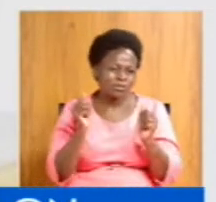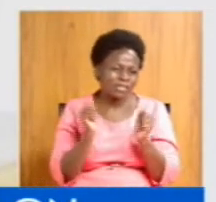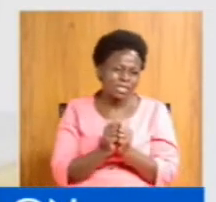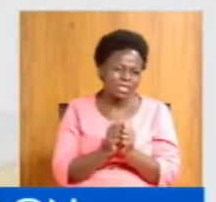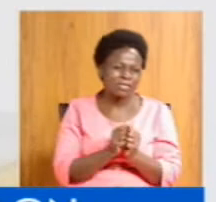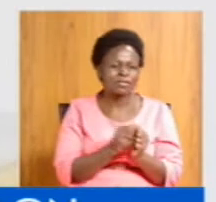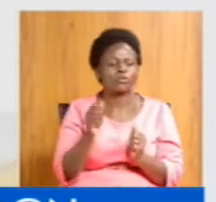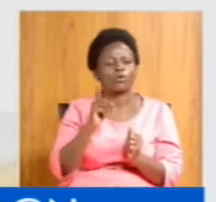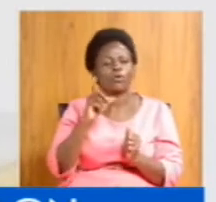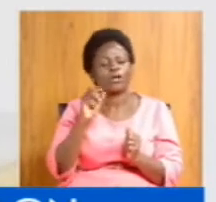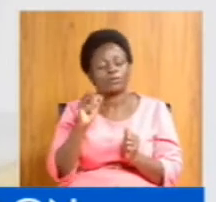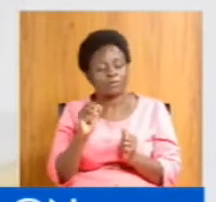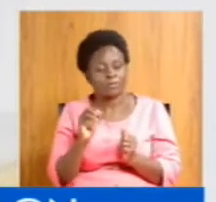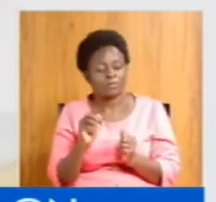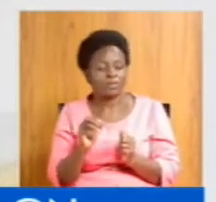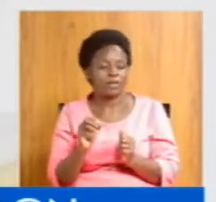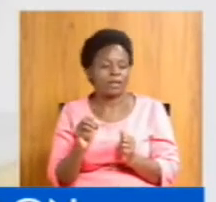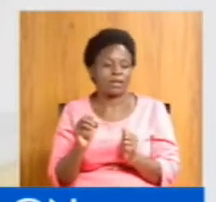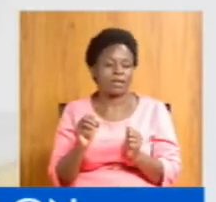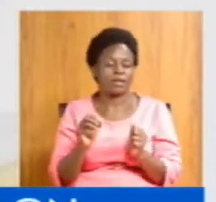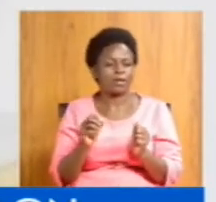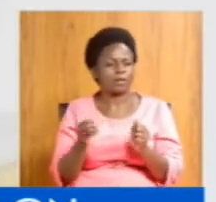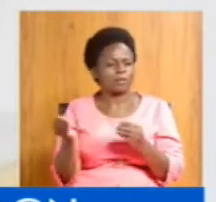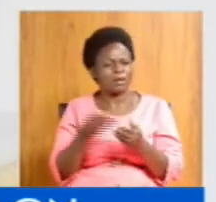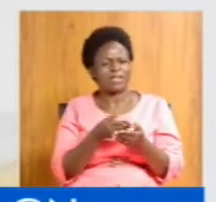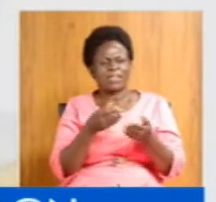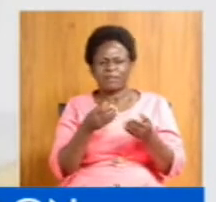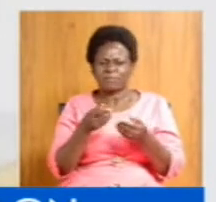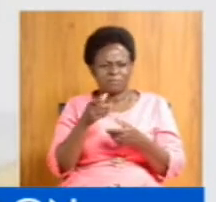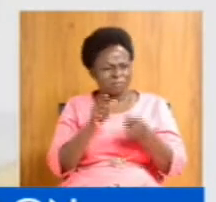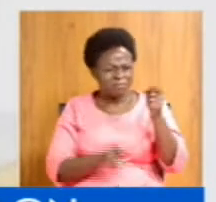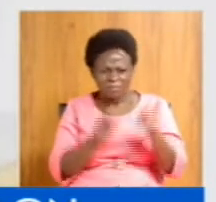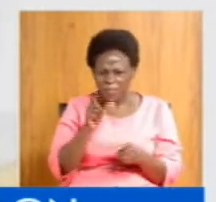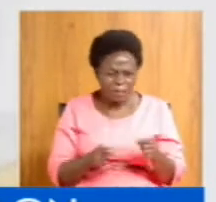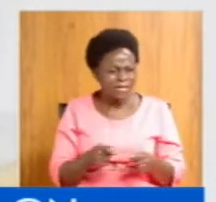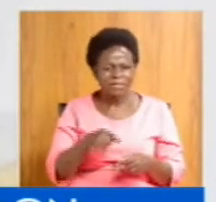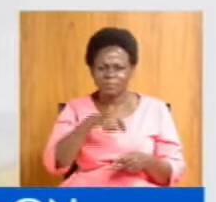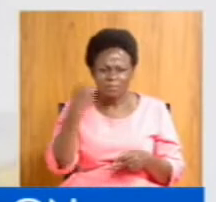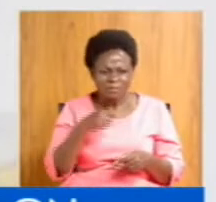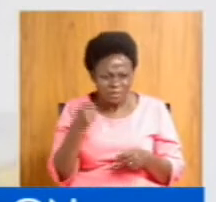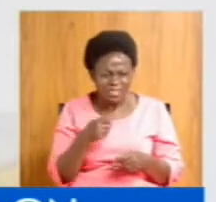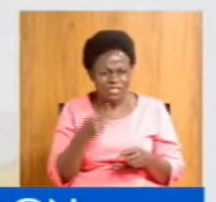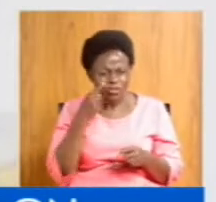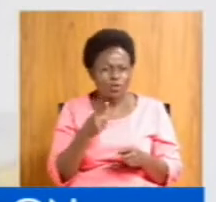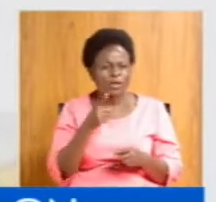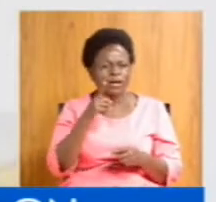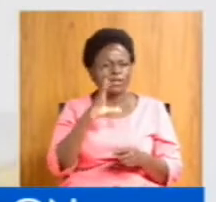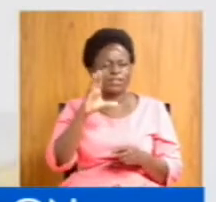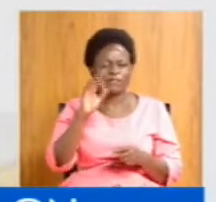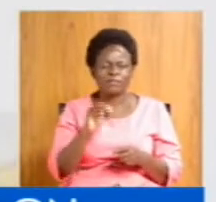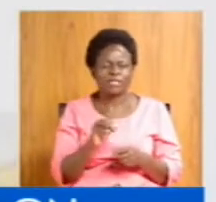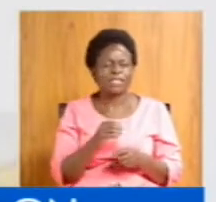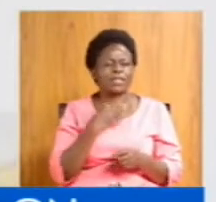day to 100. bring off fresh which supplies milk online, so 150% rise in the